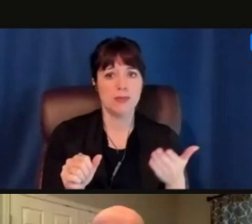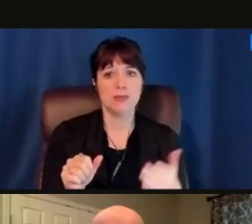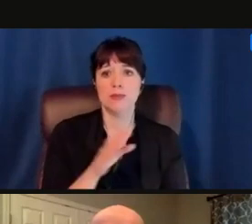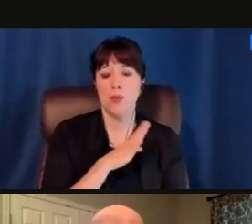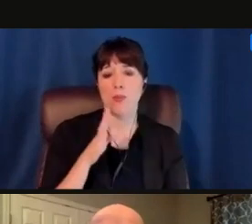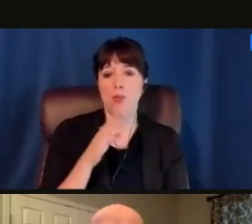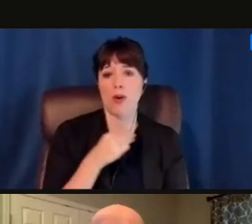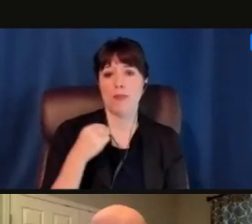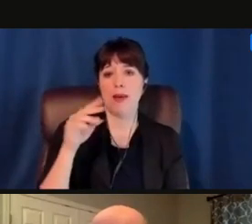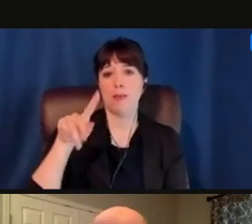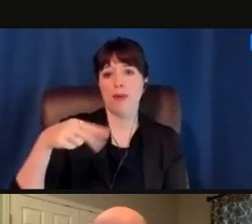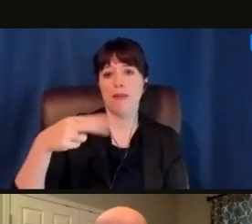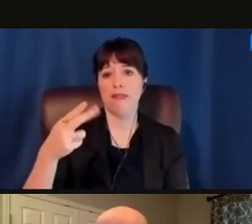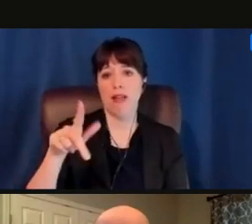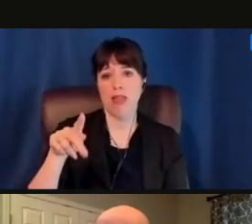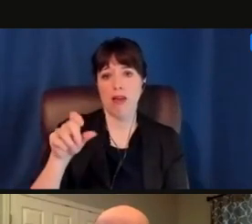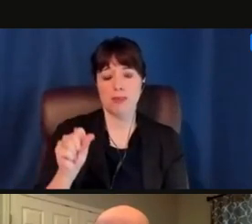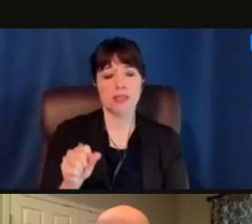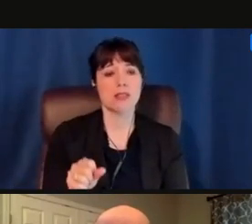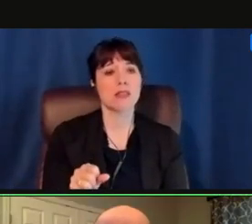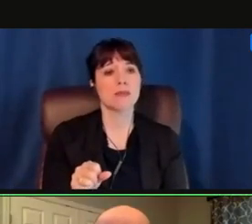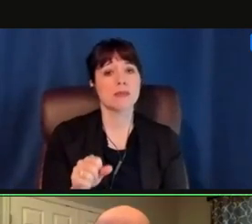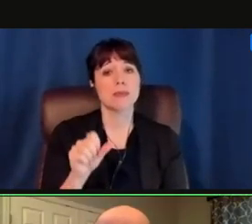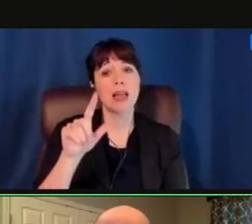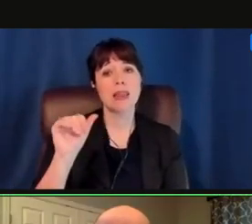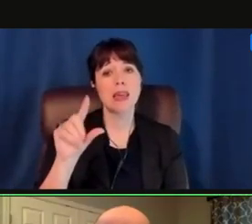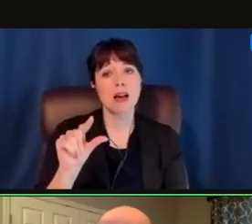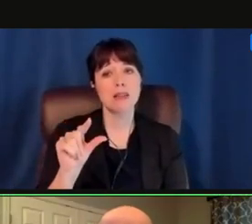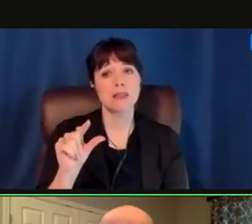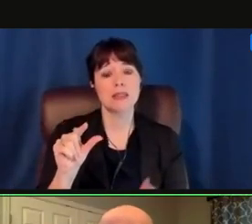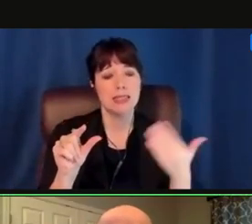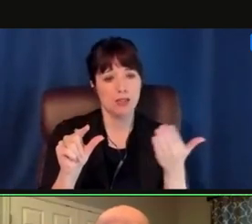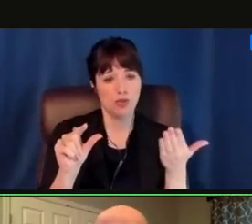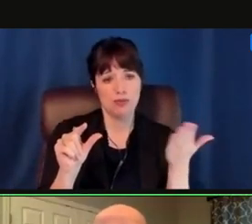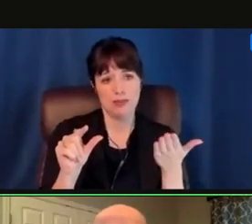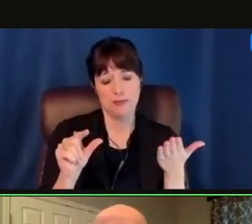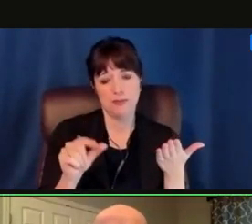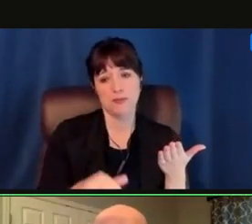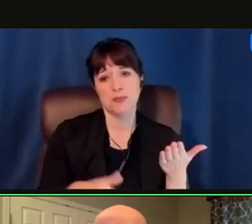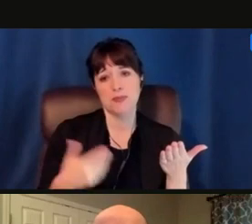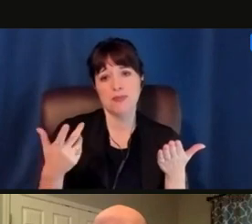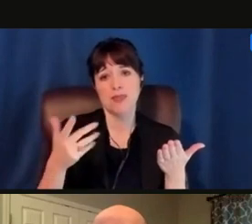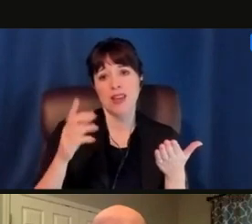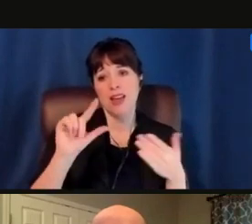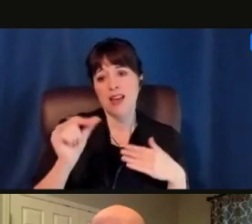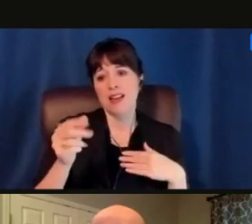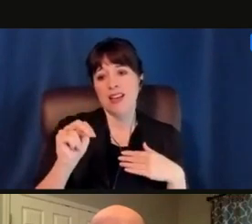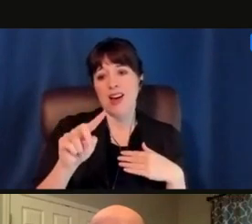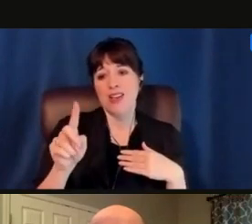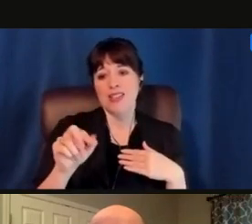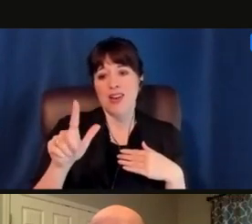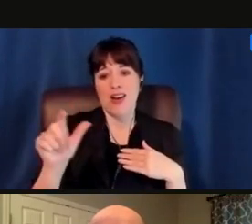Phillips. Here. Board Member Leung. Here. Board Member Gonzalez. Here.